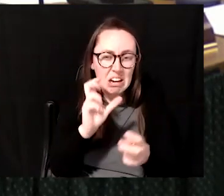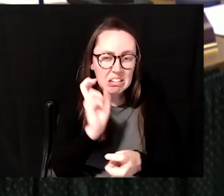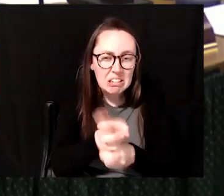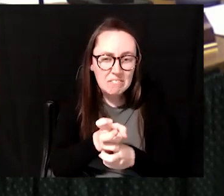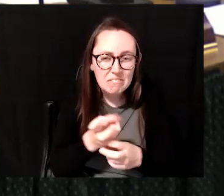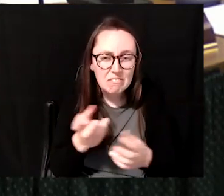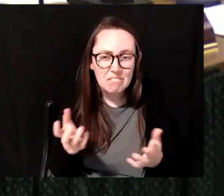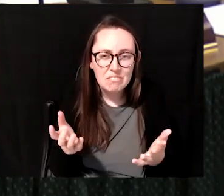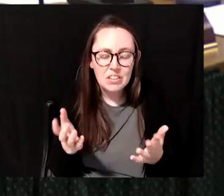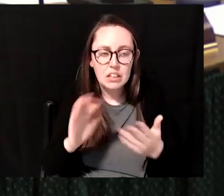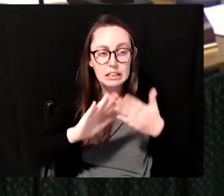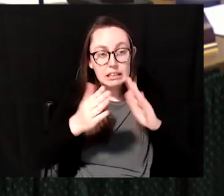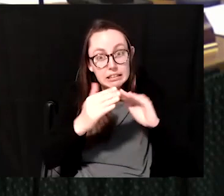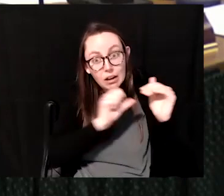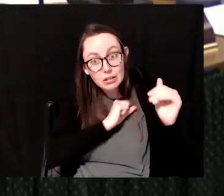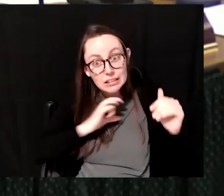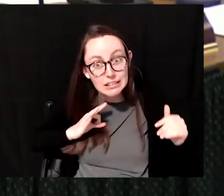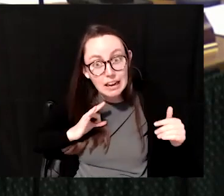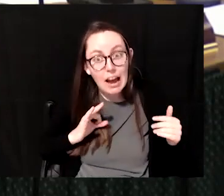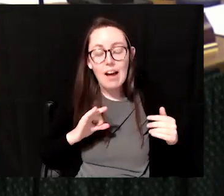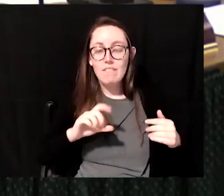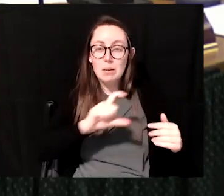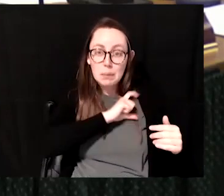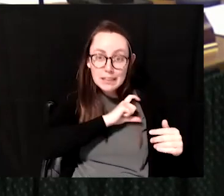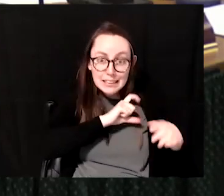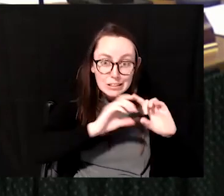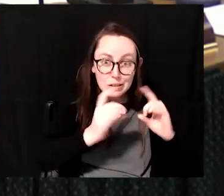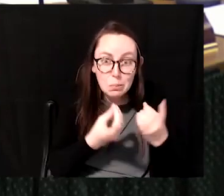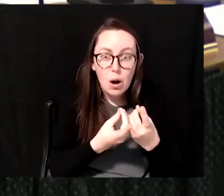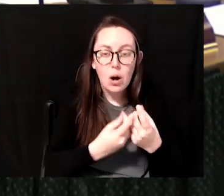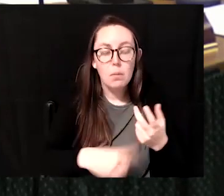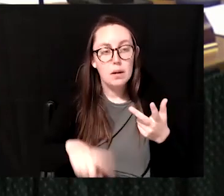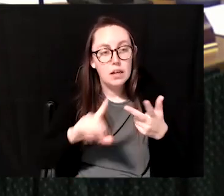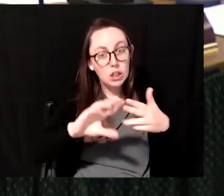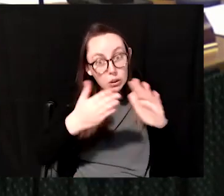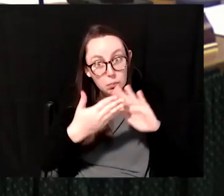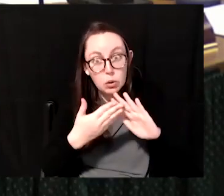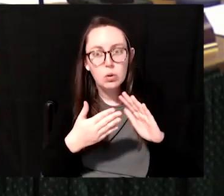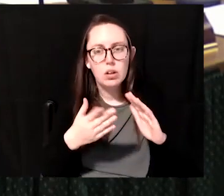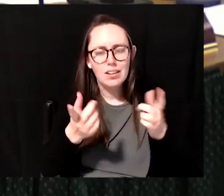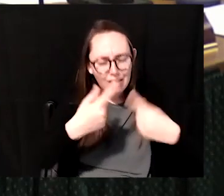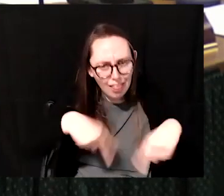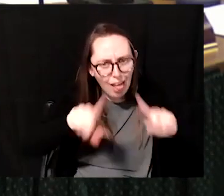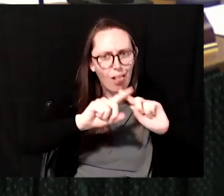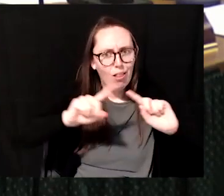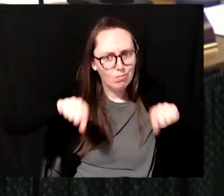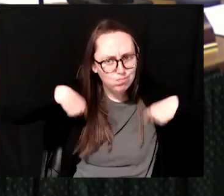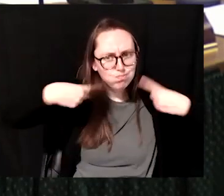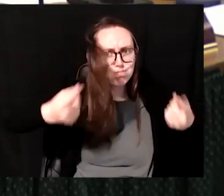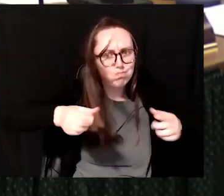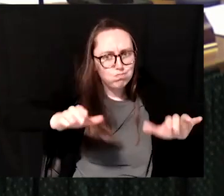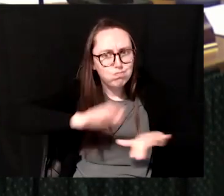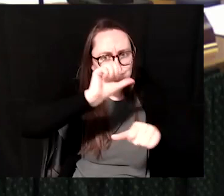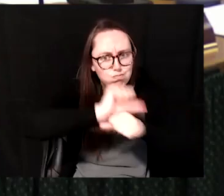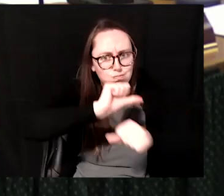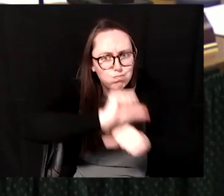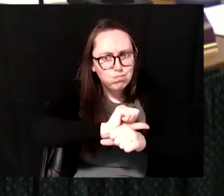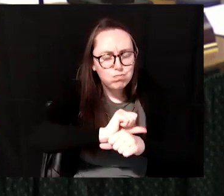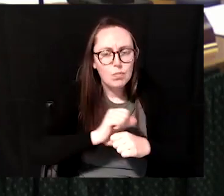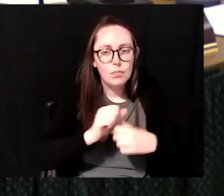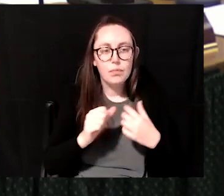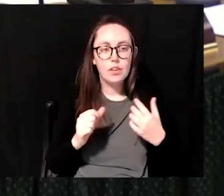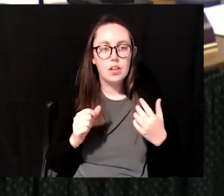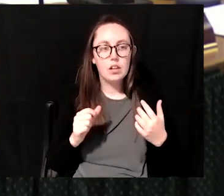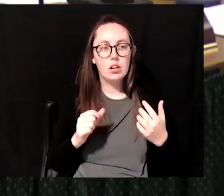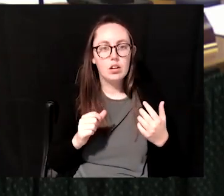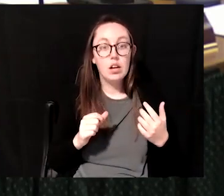level and in the police department and in the community around some of these and it will be exciting to get